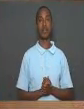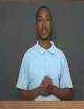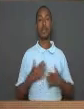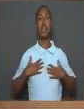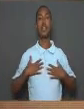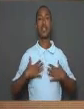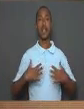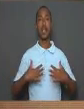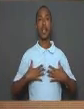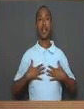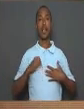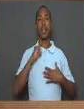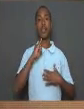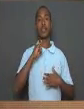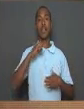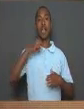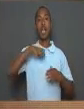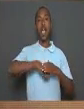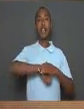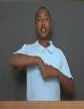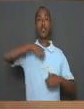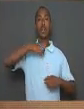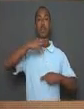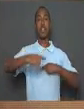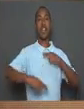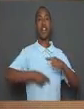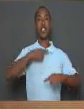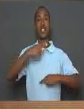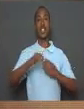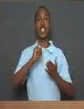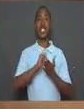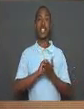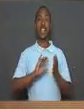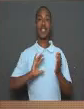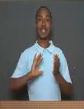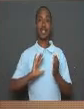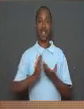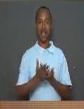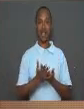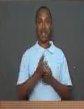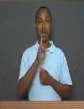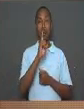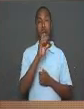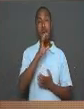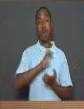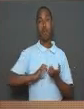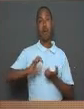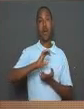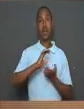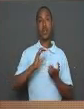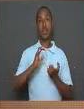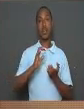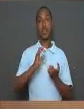Breathing is an exothermic reaction that takes place when compounds within